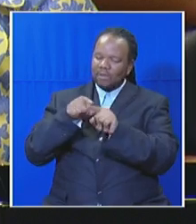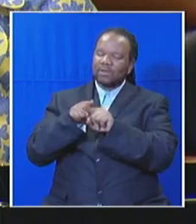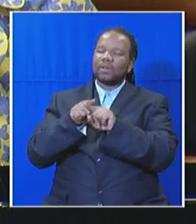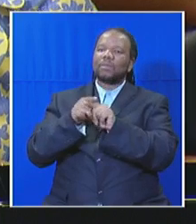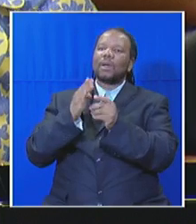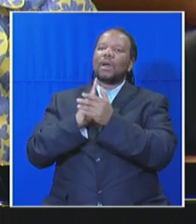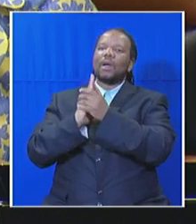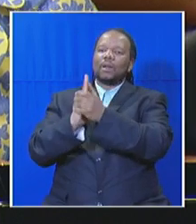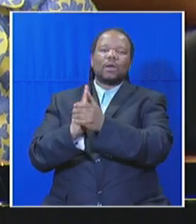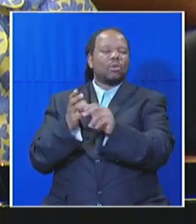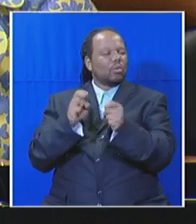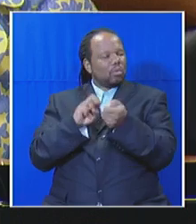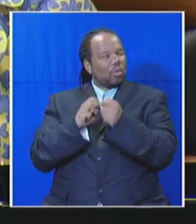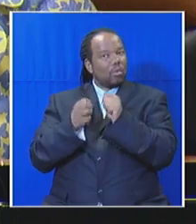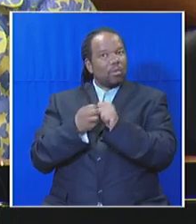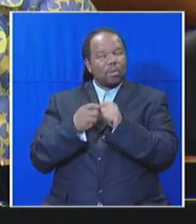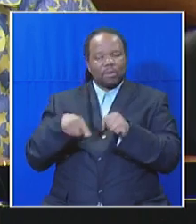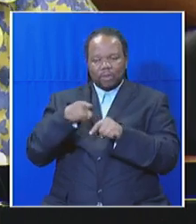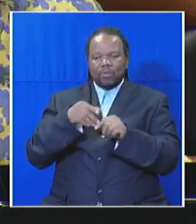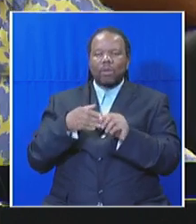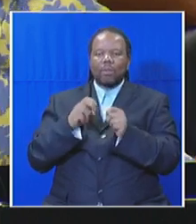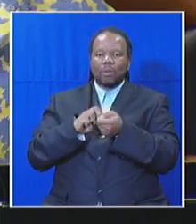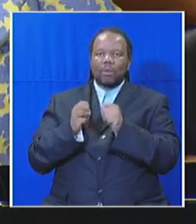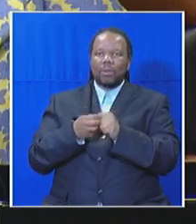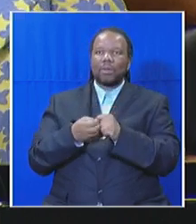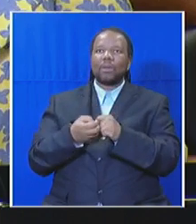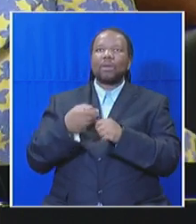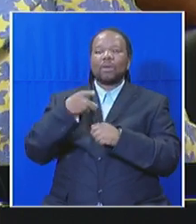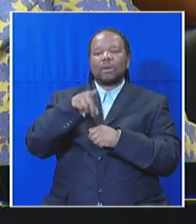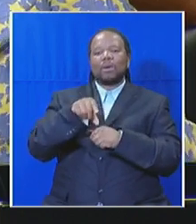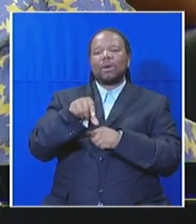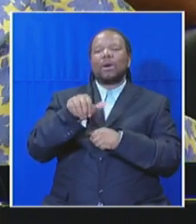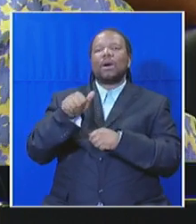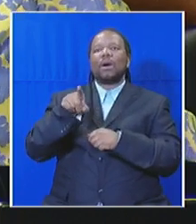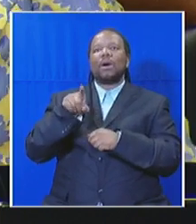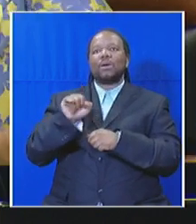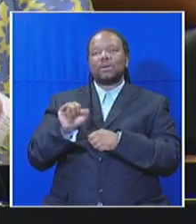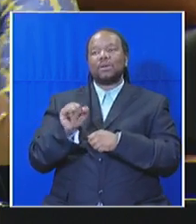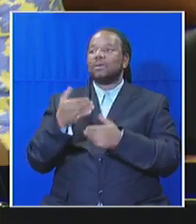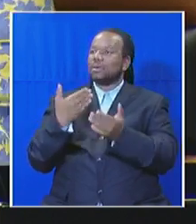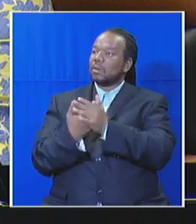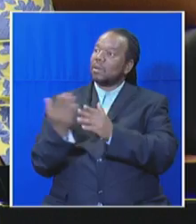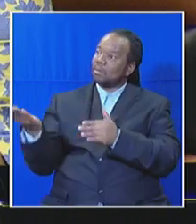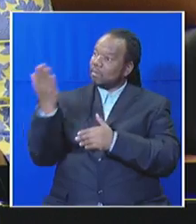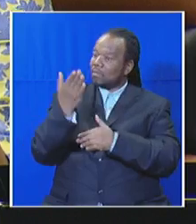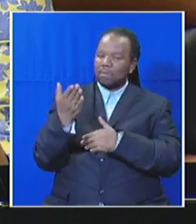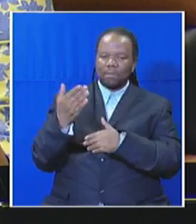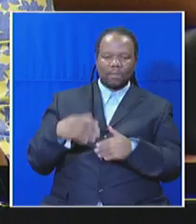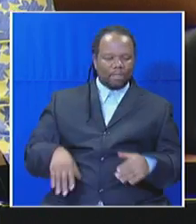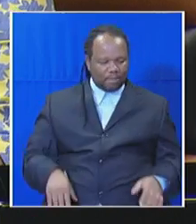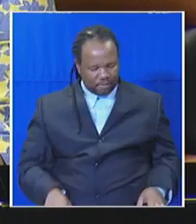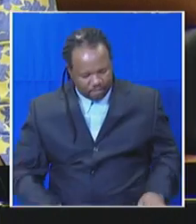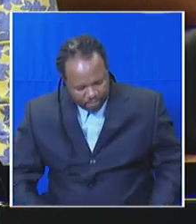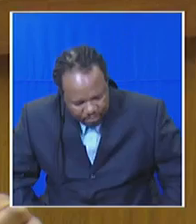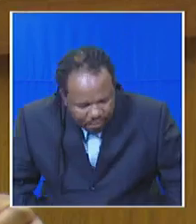Absolutely, I have no problem. That's why I'm leading. Allow Honorable Gadi to call a point of order. Honorable